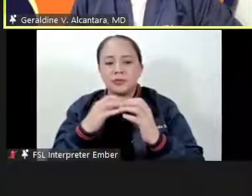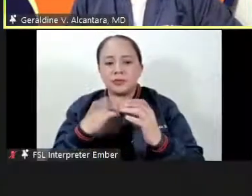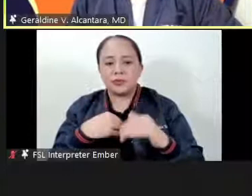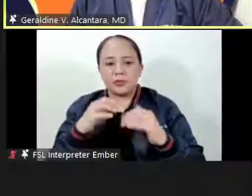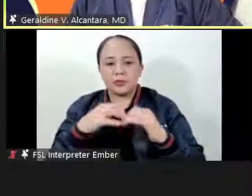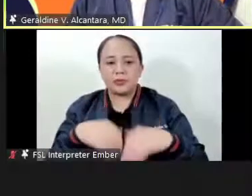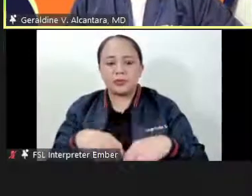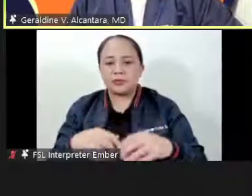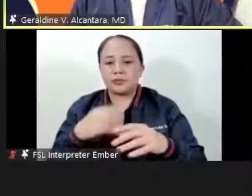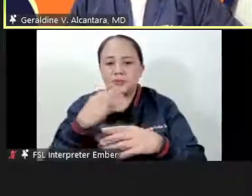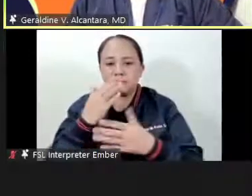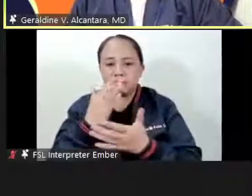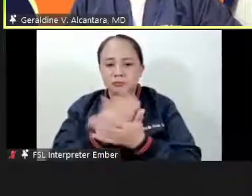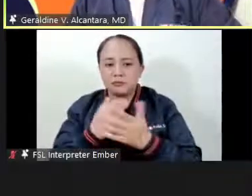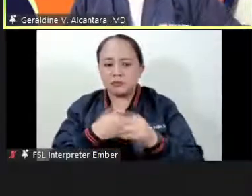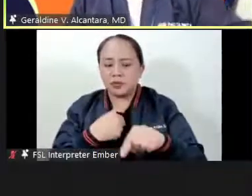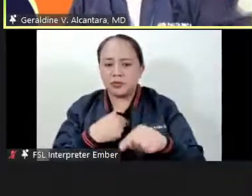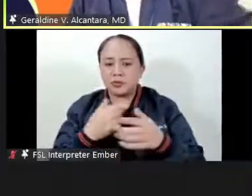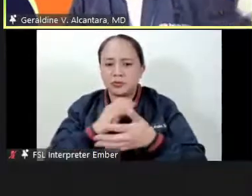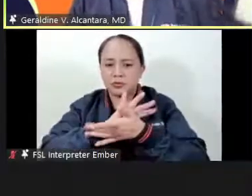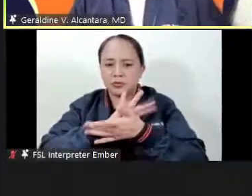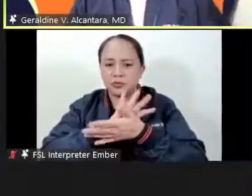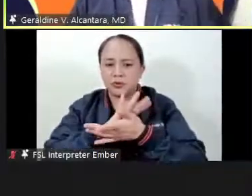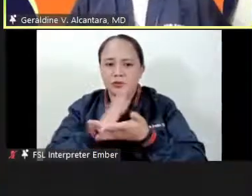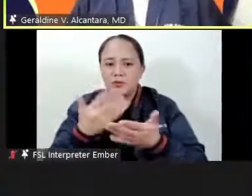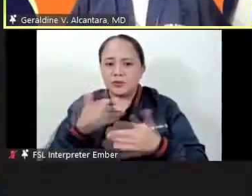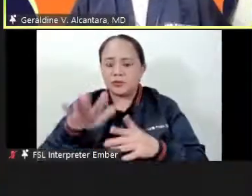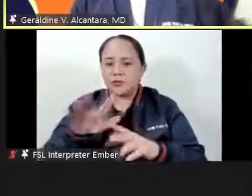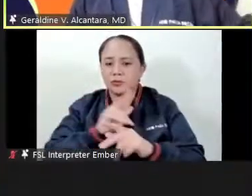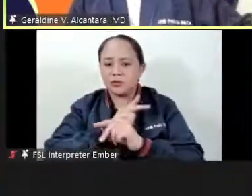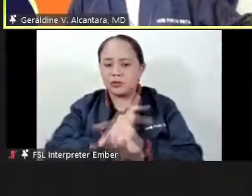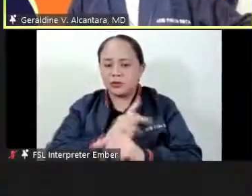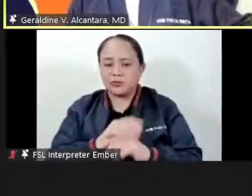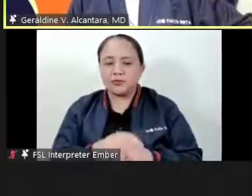by COVID-19 in the field of child protection.